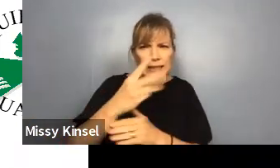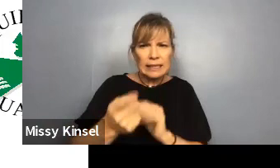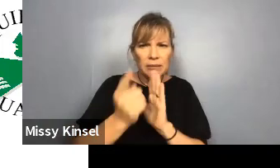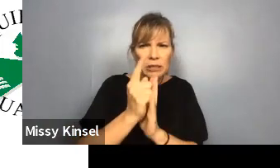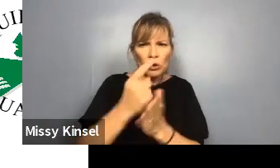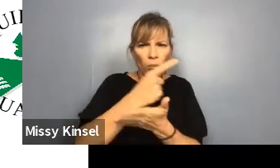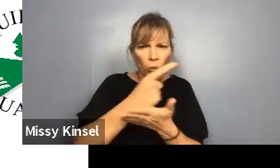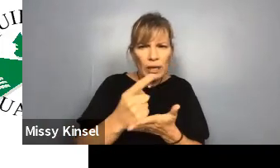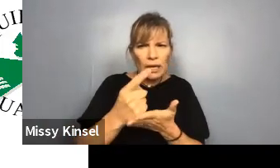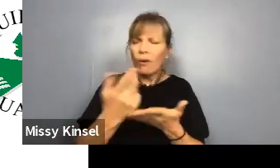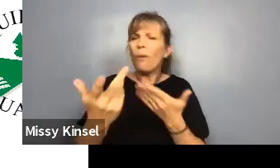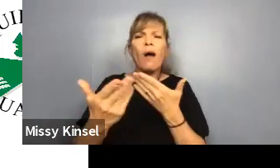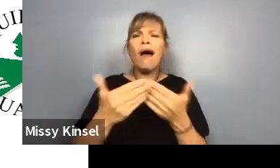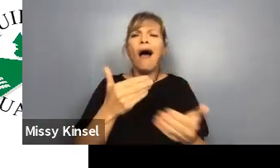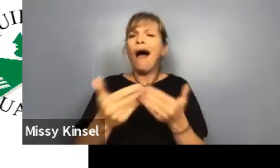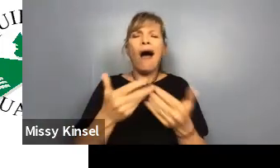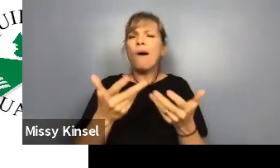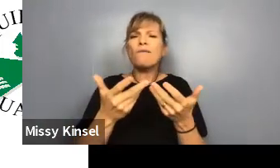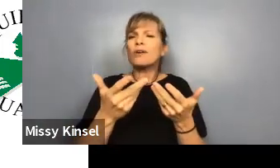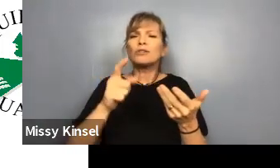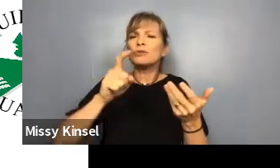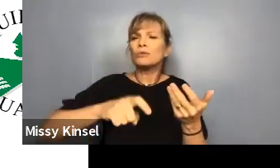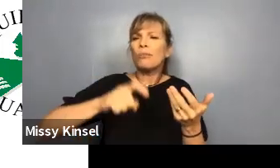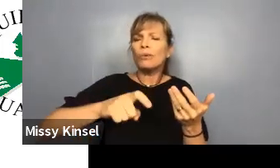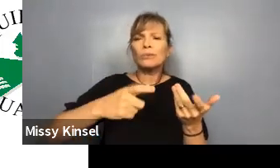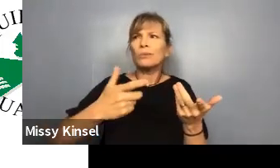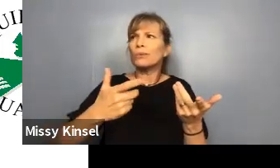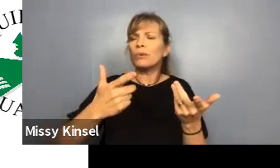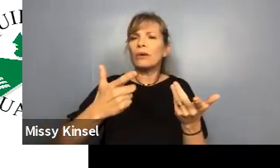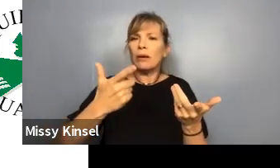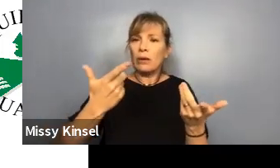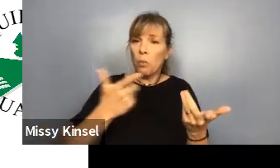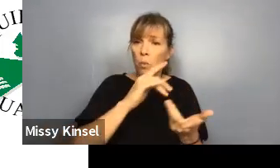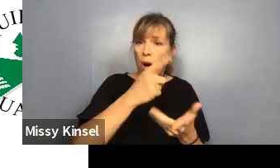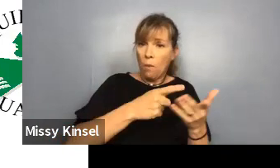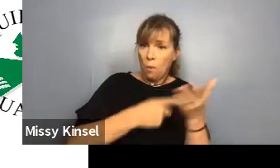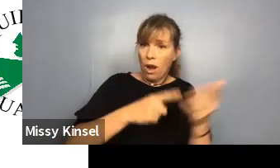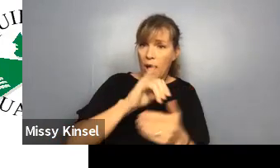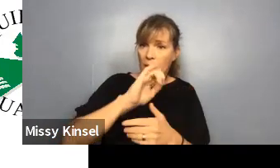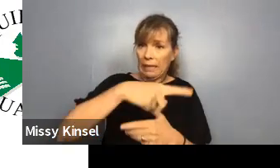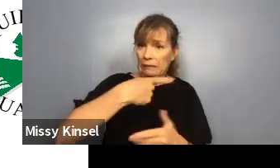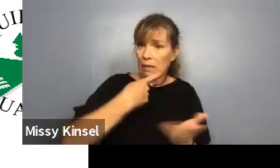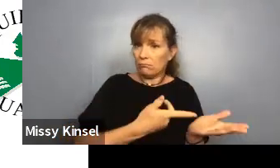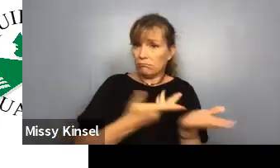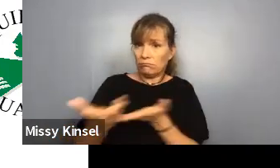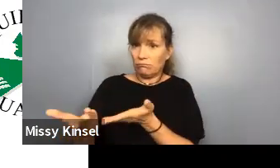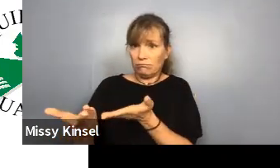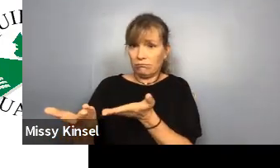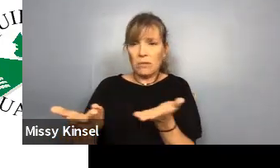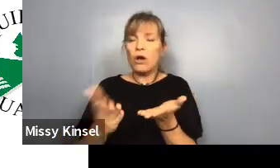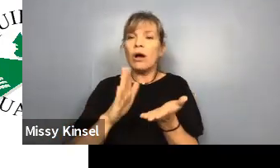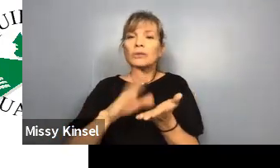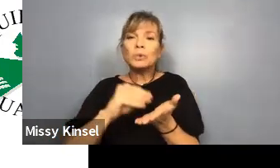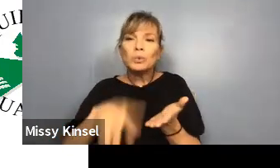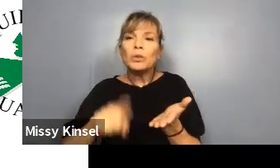week, however much is supposed to be in the IEP. And again, your student should